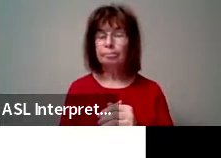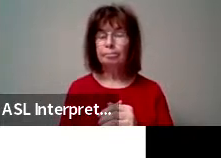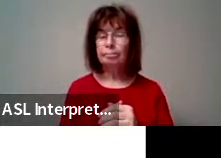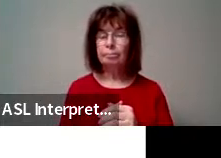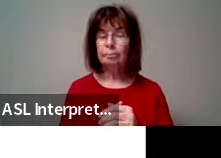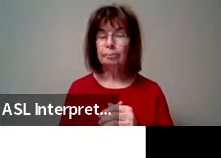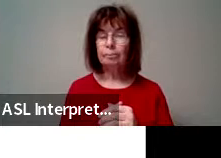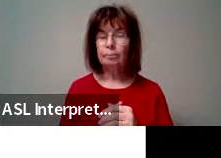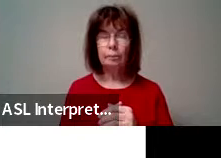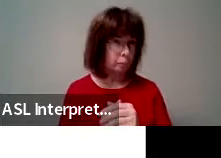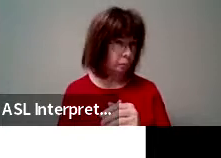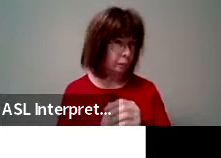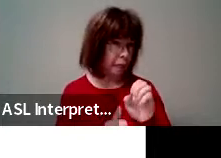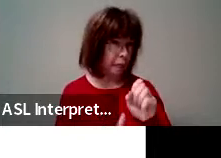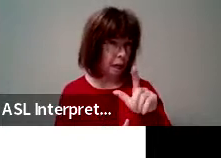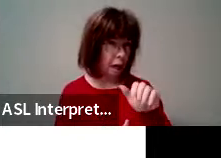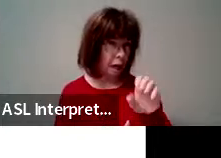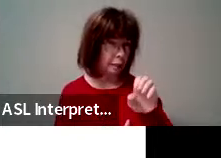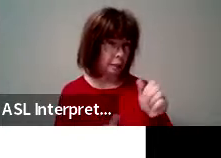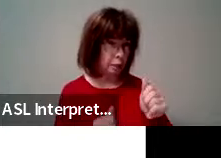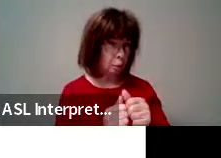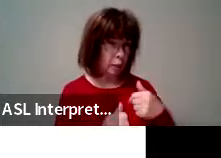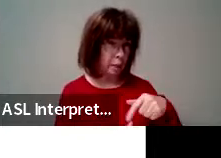Is Eileen with us?